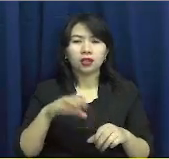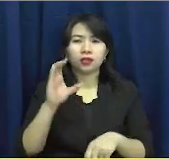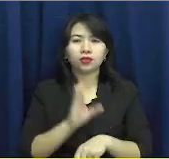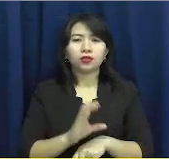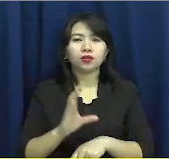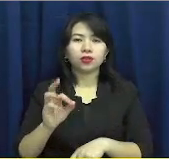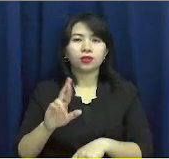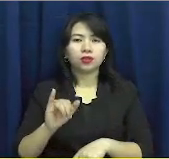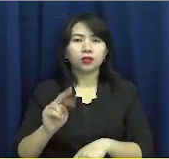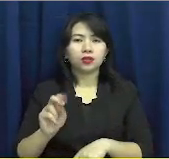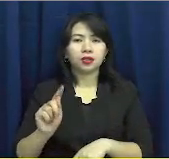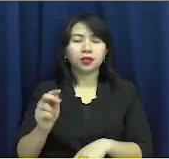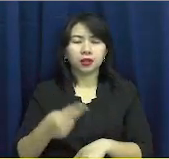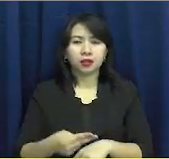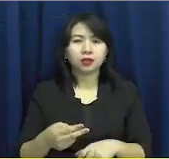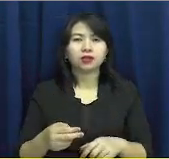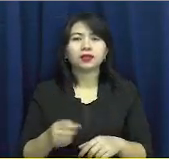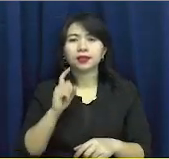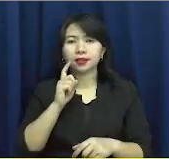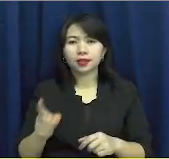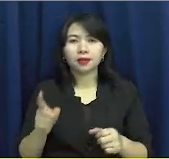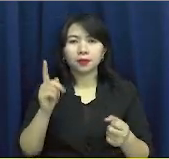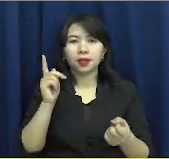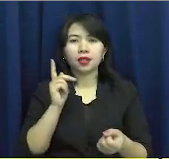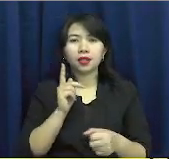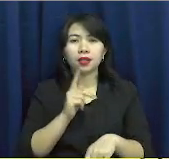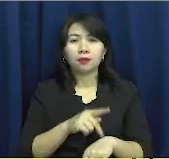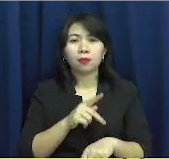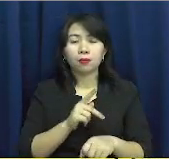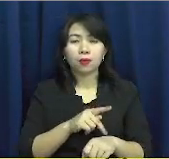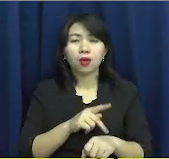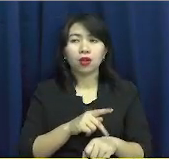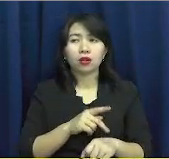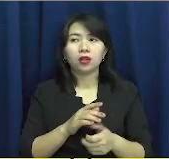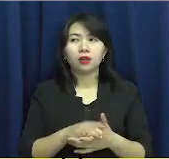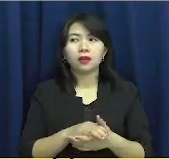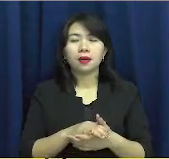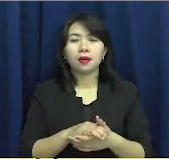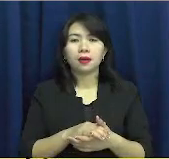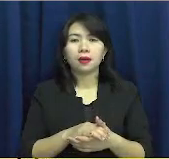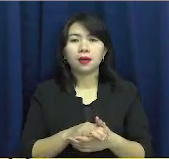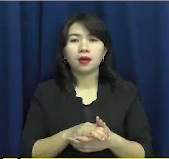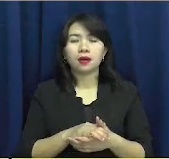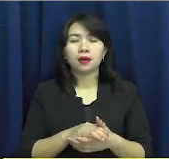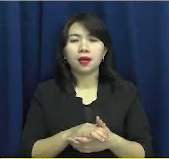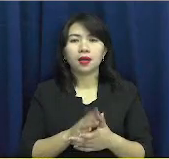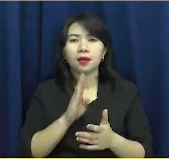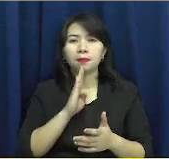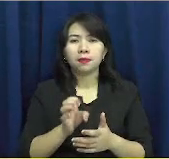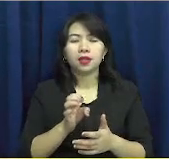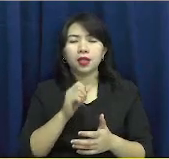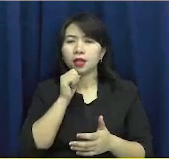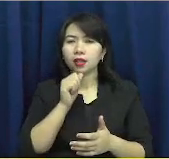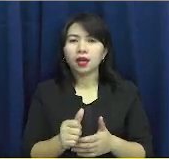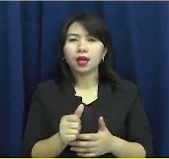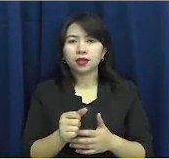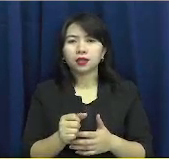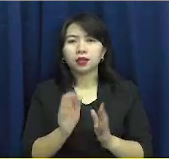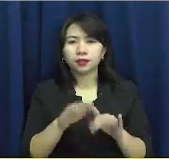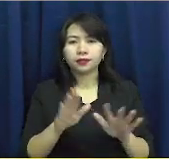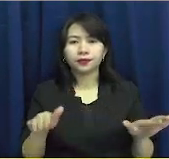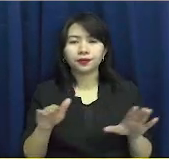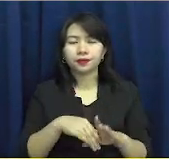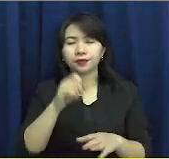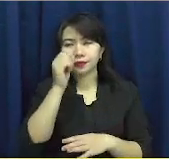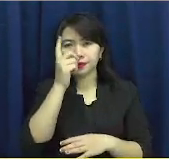not children in understanding. Ganda, no? Be not children in understanding, howbeit in